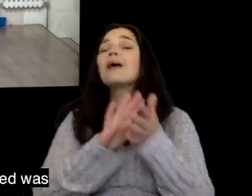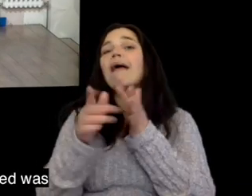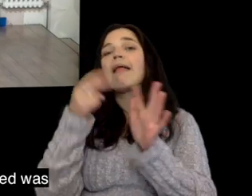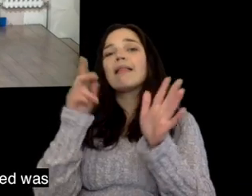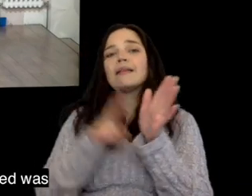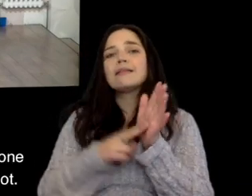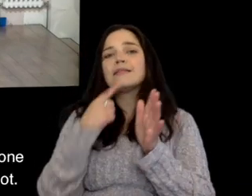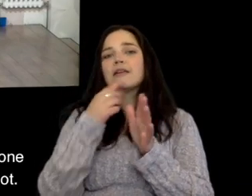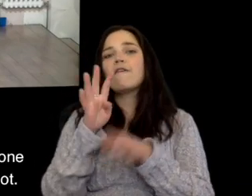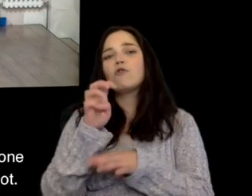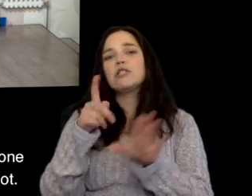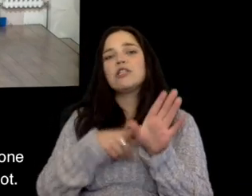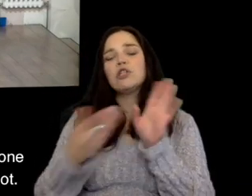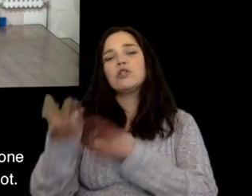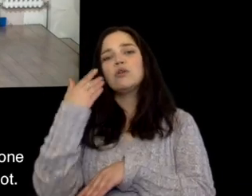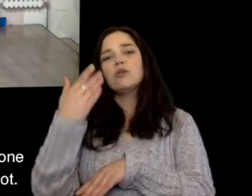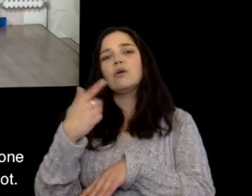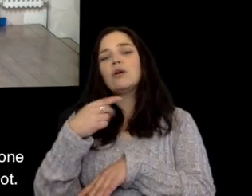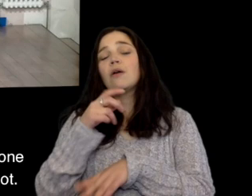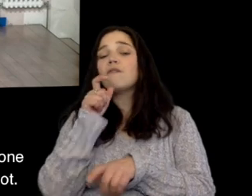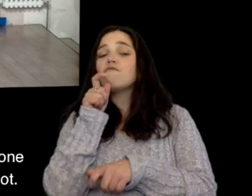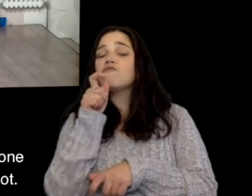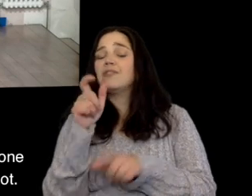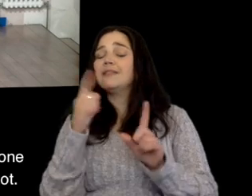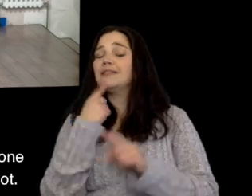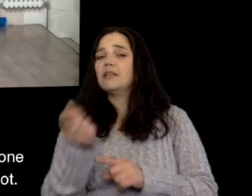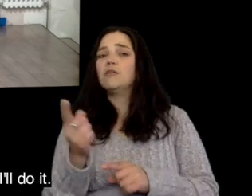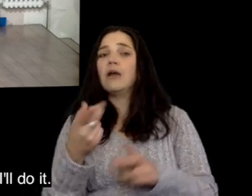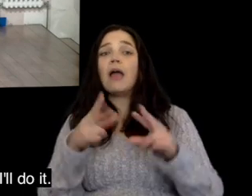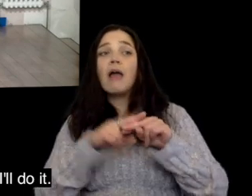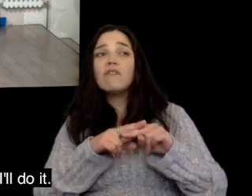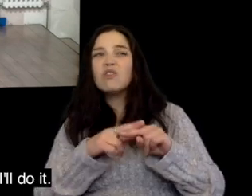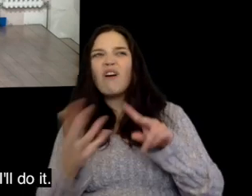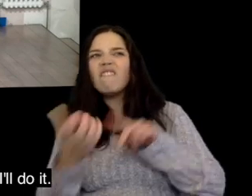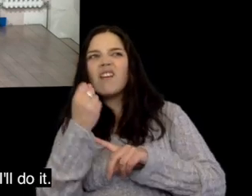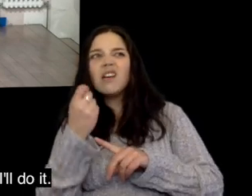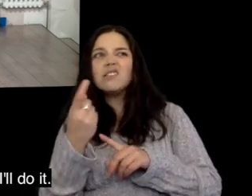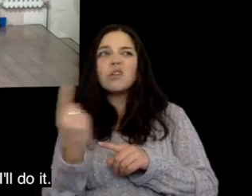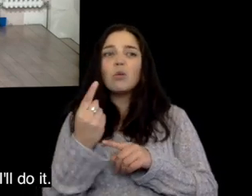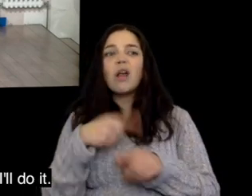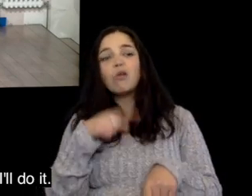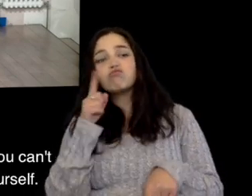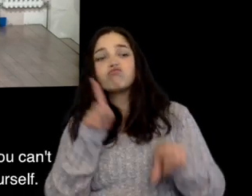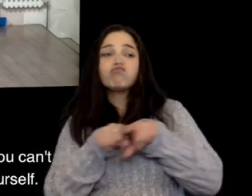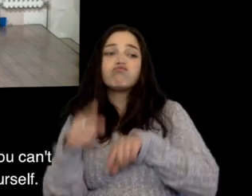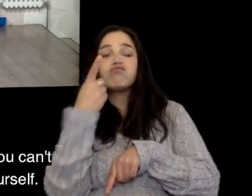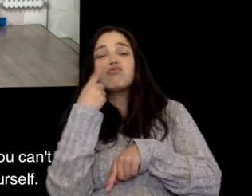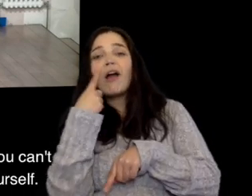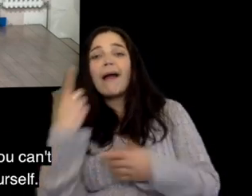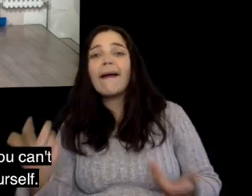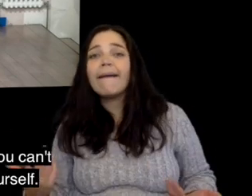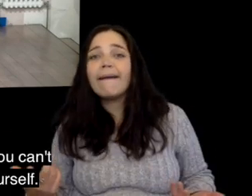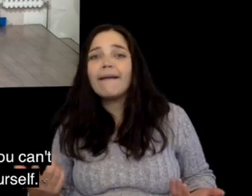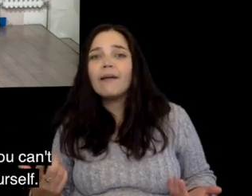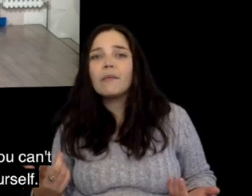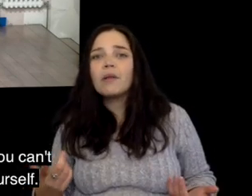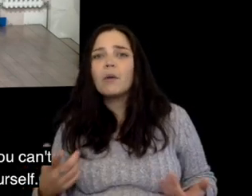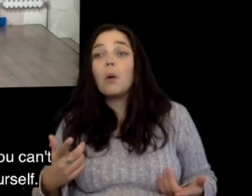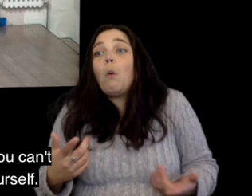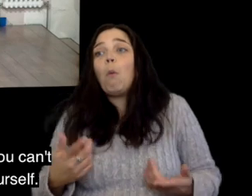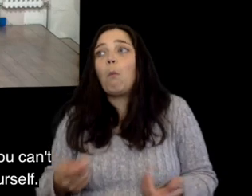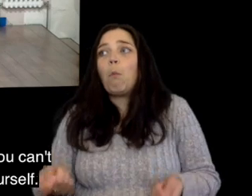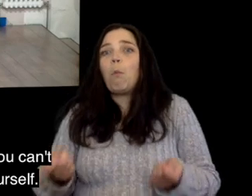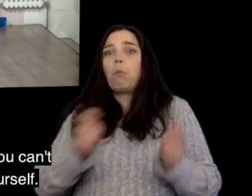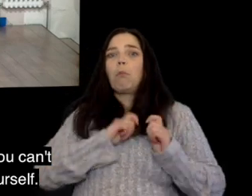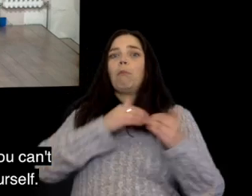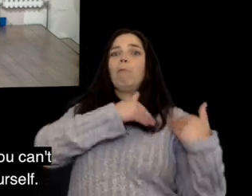As Helen said 14 years ago, the phrase I actually used was, if you don't find anything else, I'll give it a shot. Now, that was just taken as,